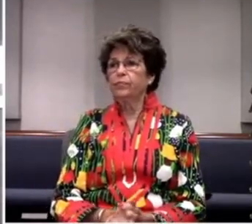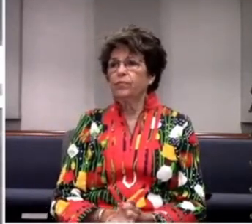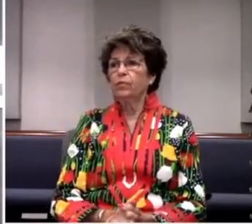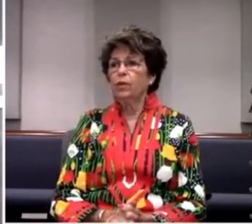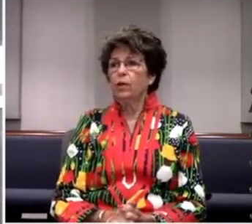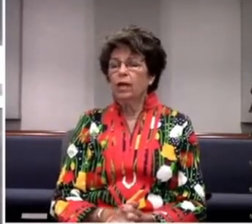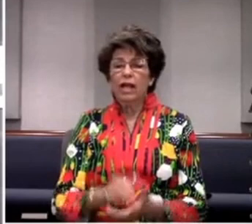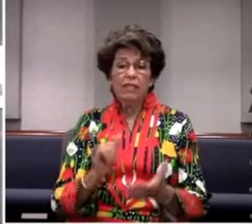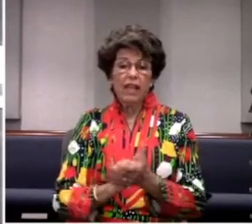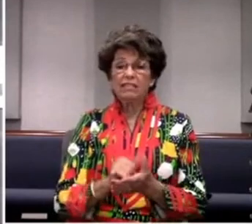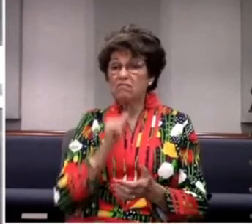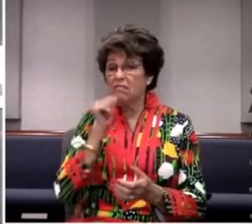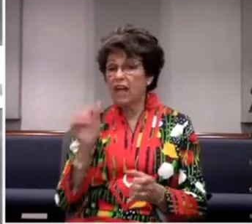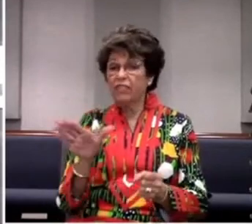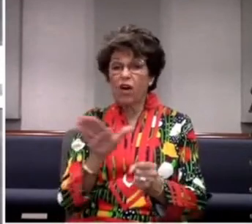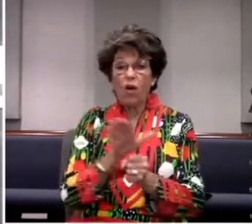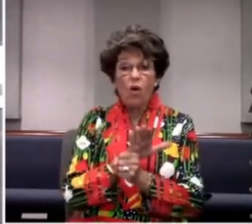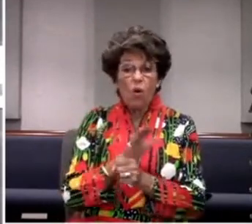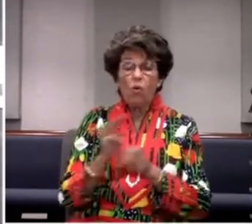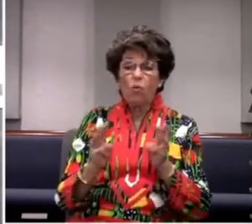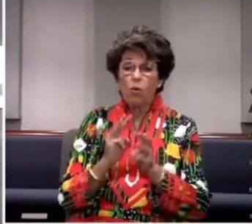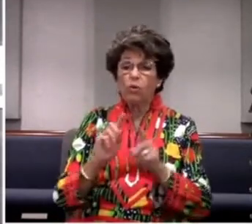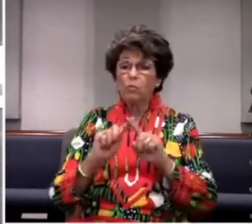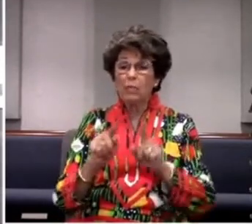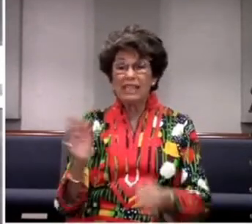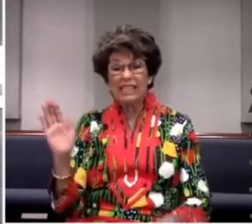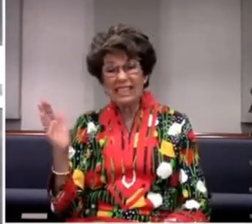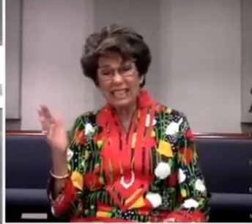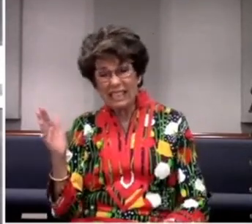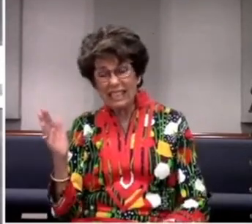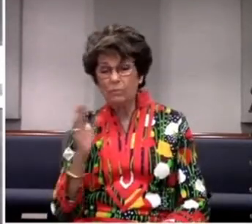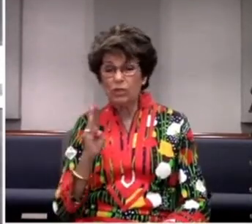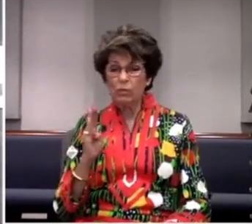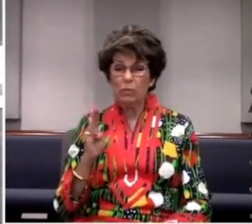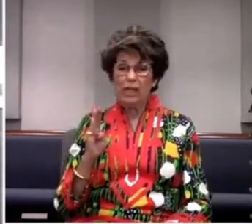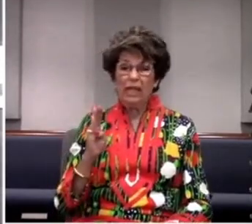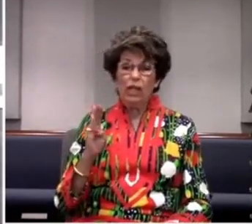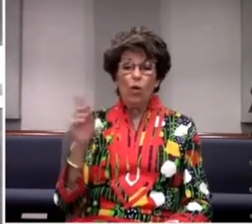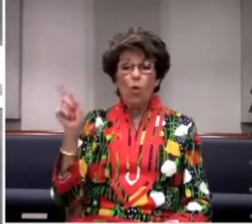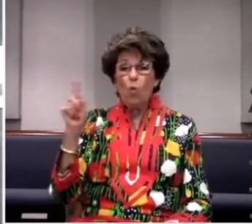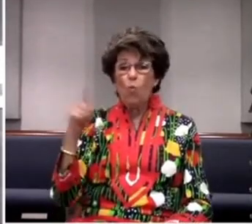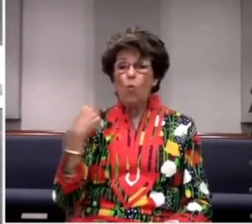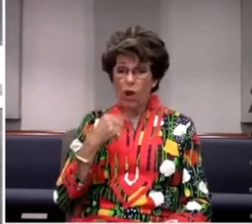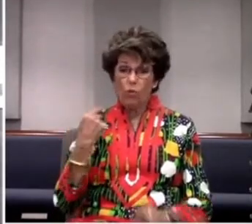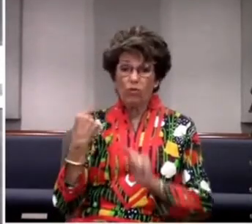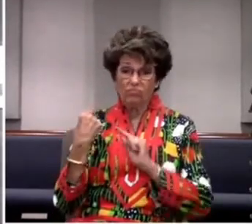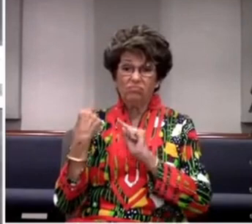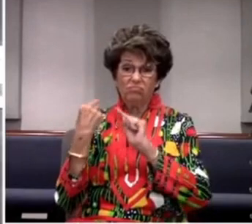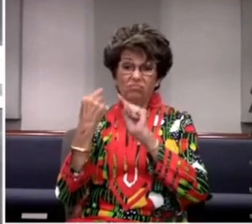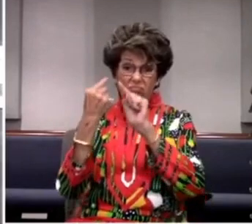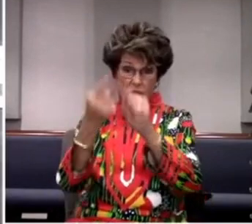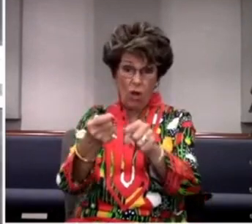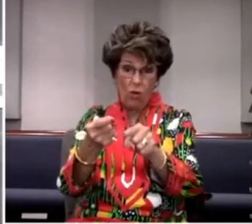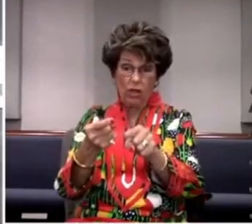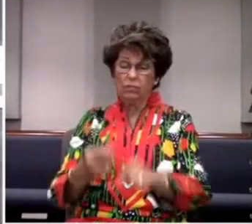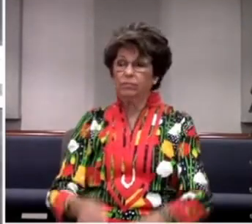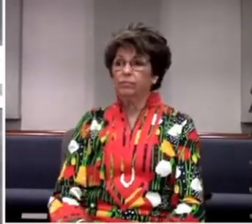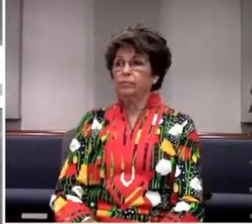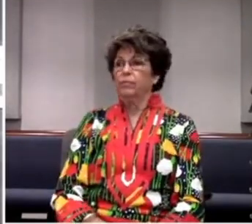culture, but it seems to be the direction of which our culture is going.